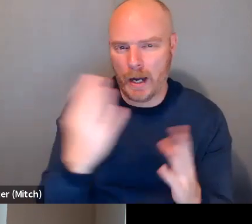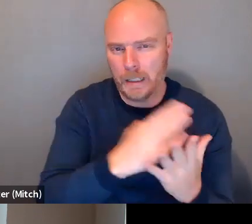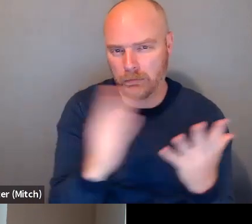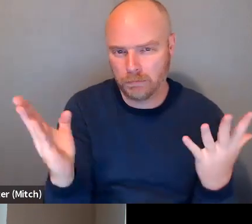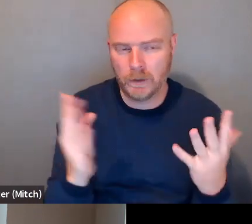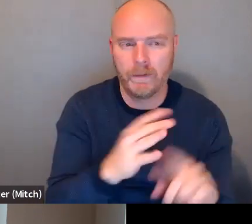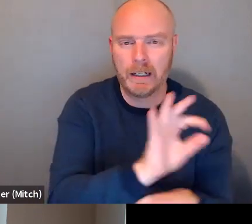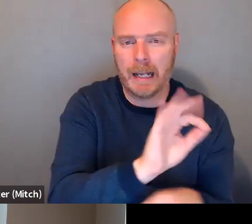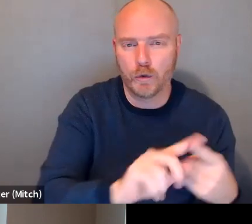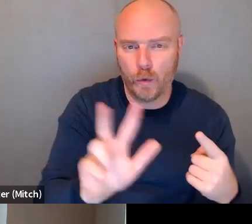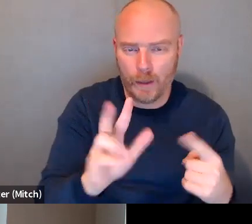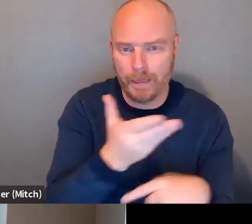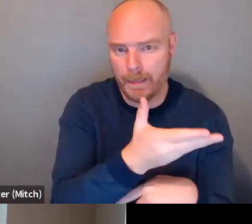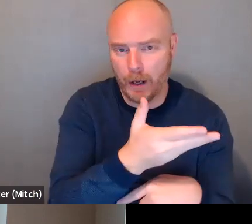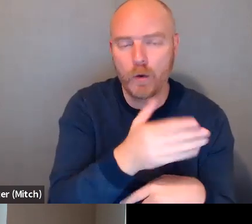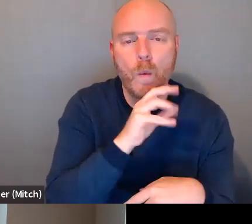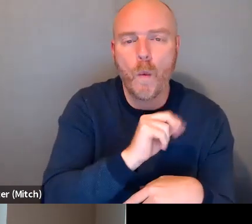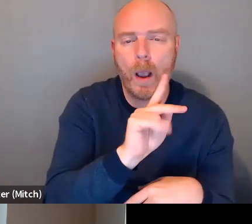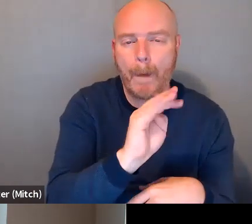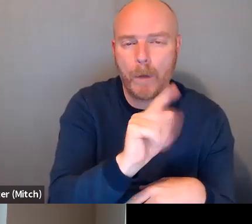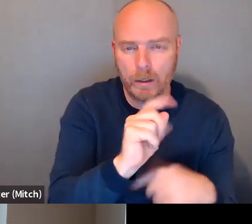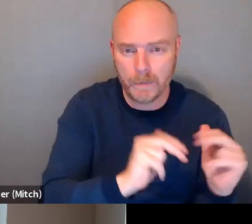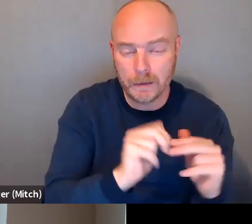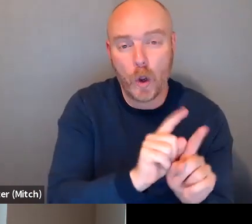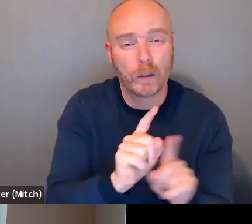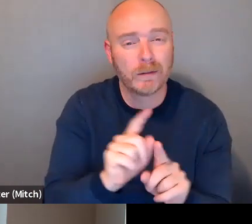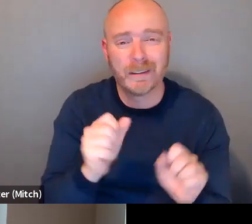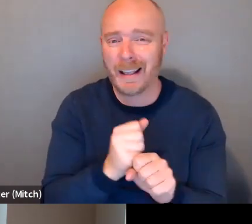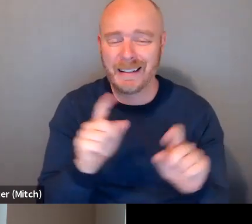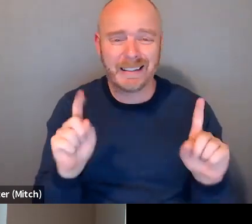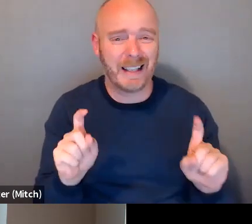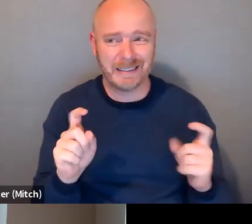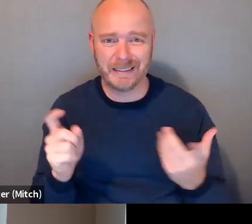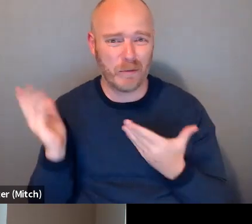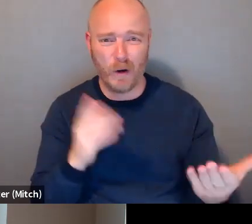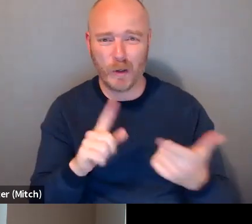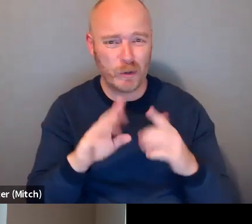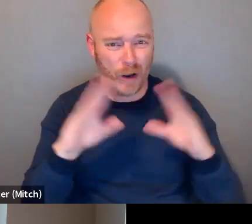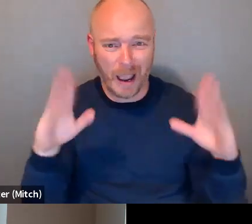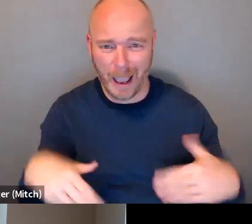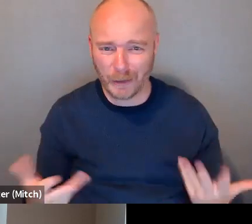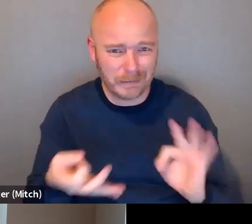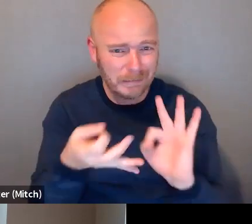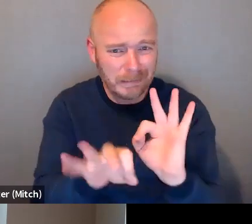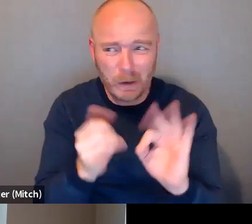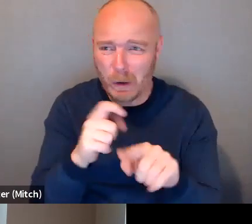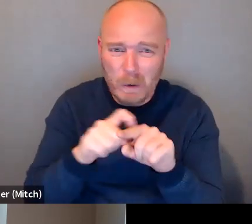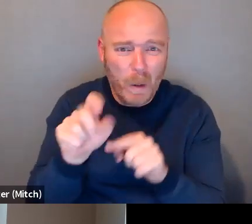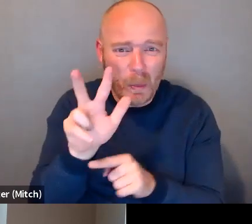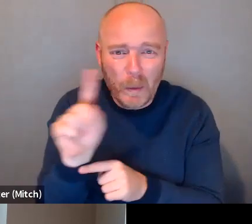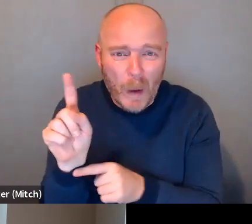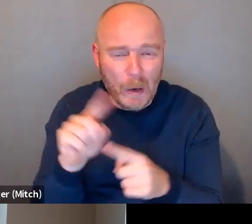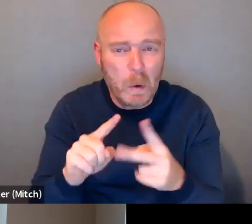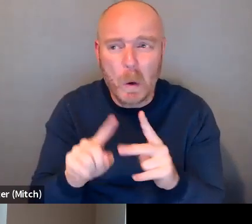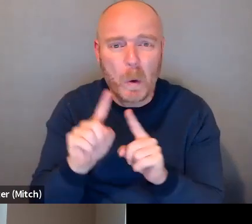that, from 9 to 3. And additionally, you can get a test brought to your door. You can call 311, or